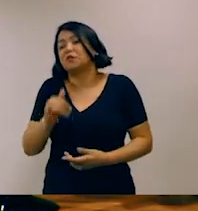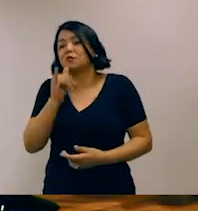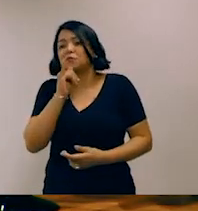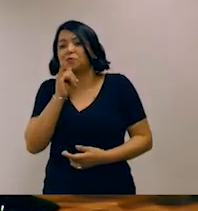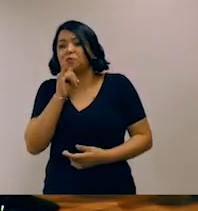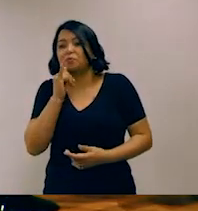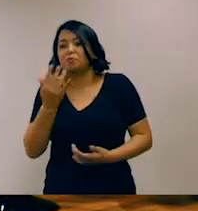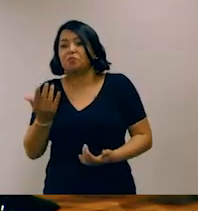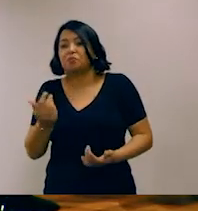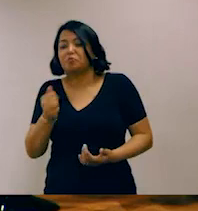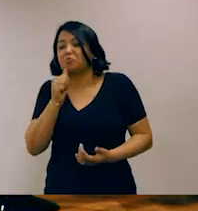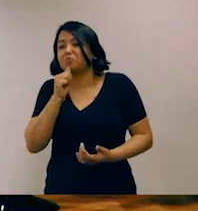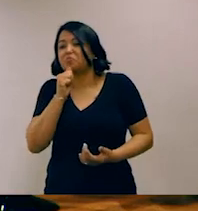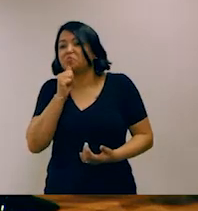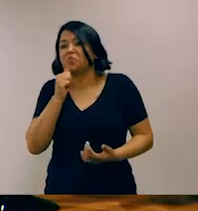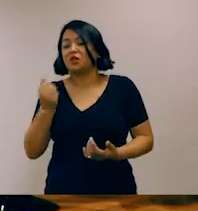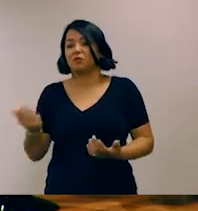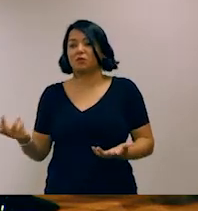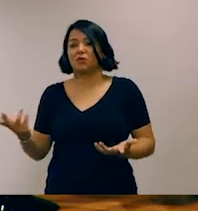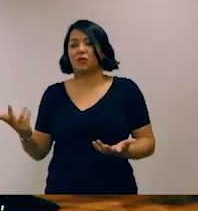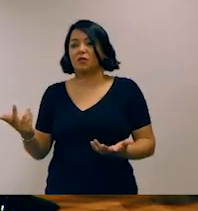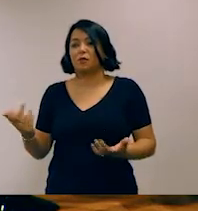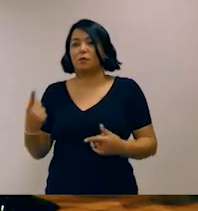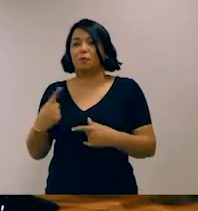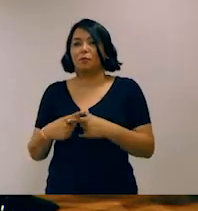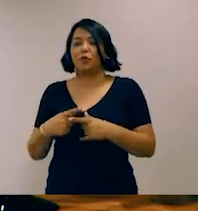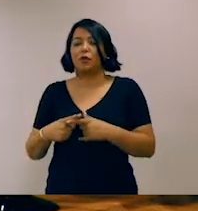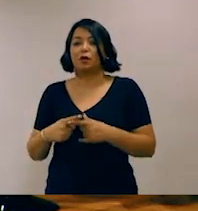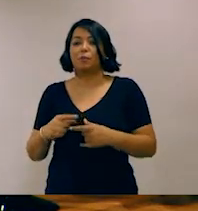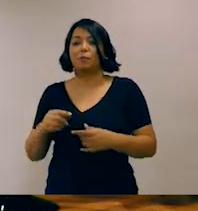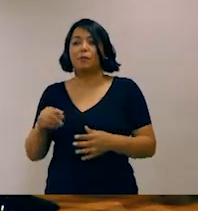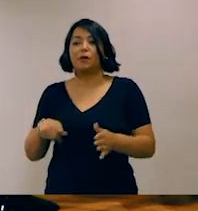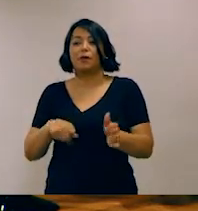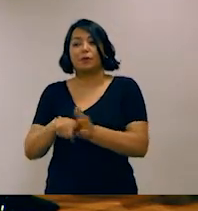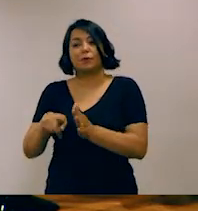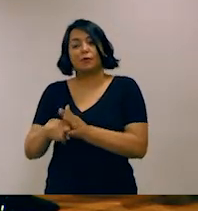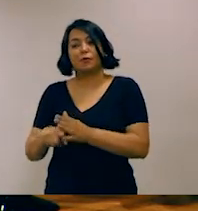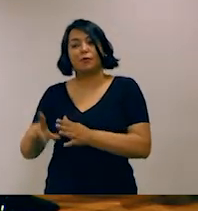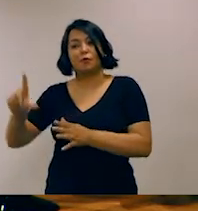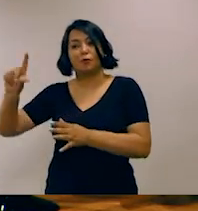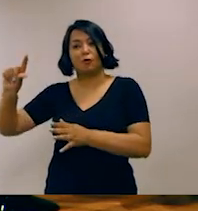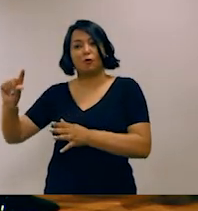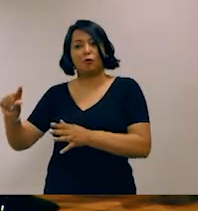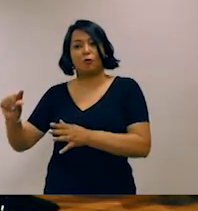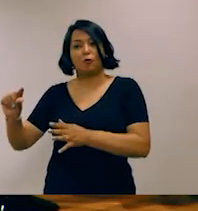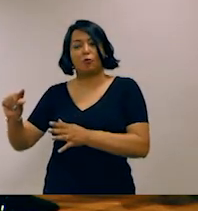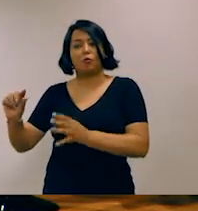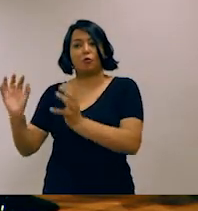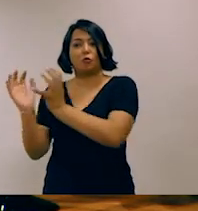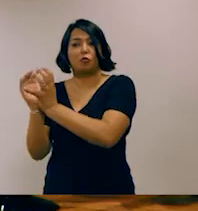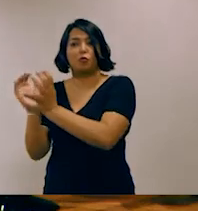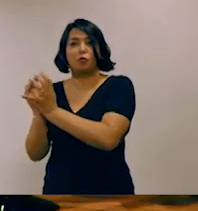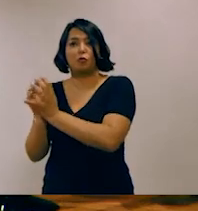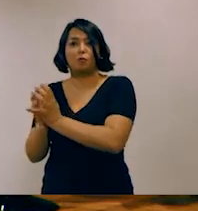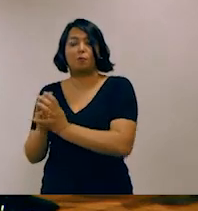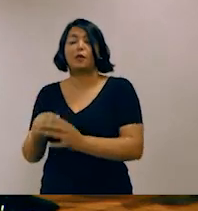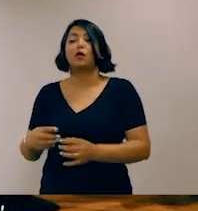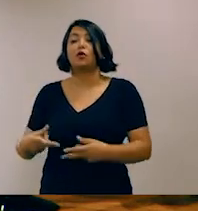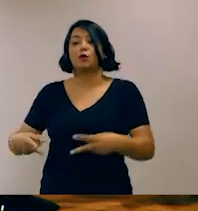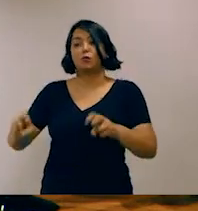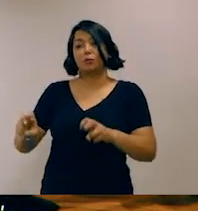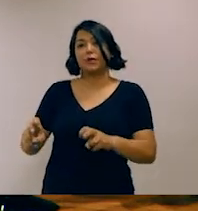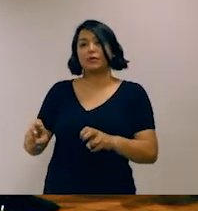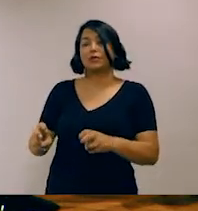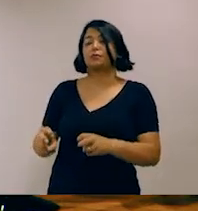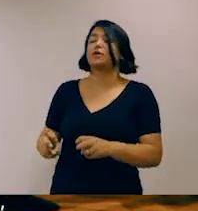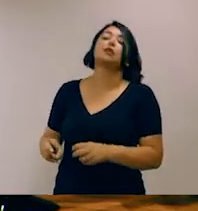if I would have a higher concentration, what I could notice in the literature in general